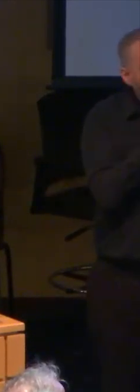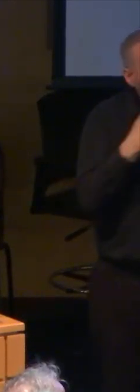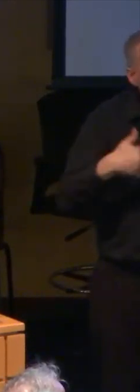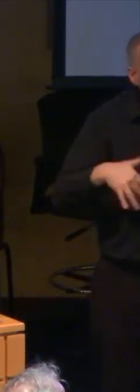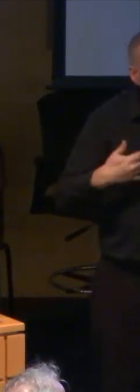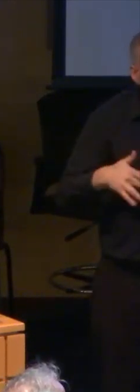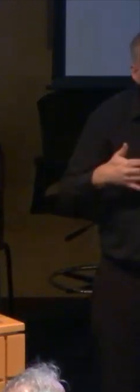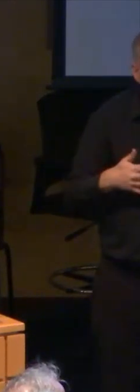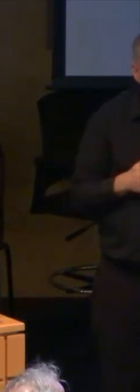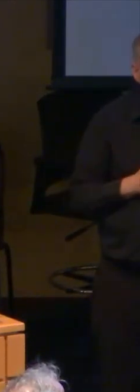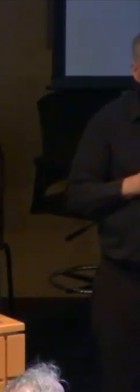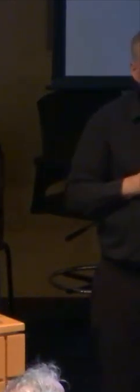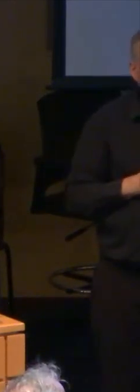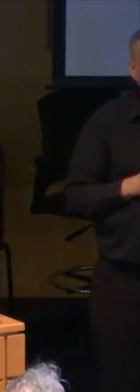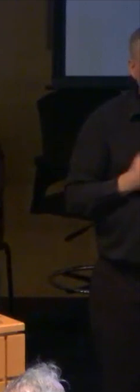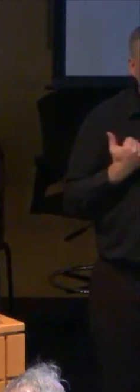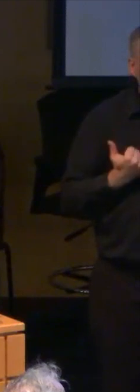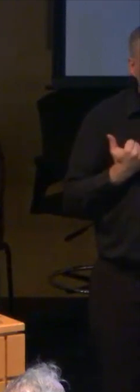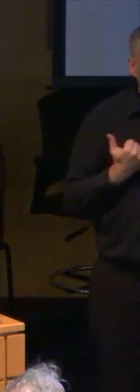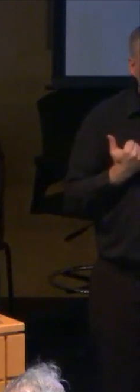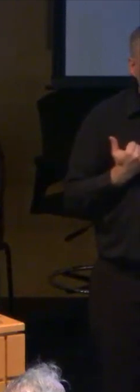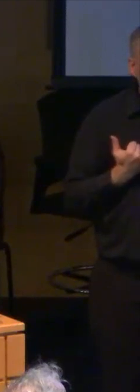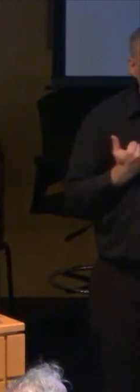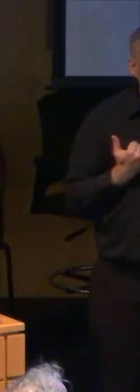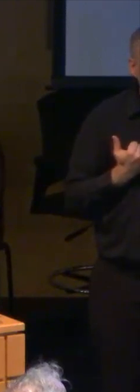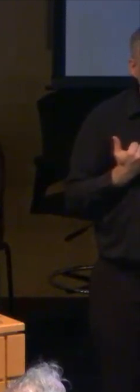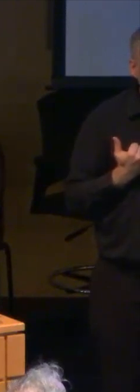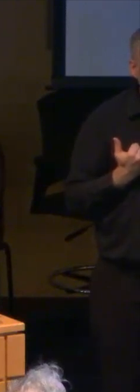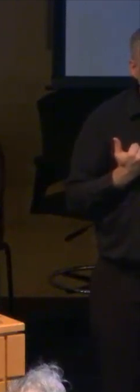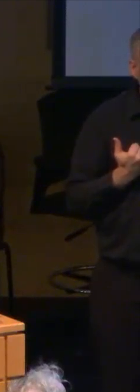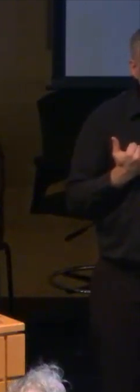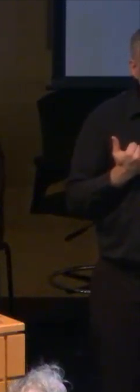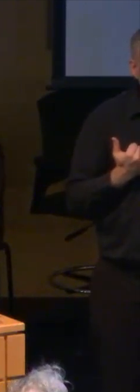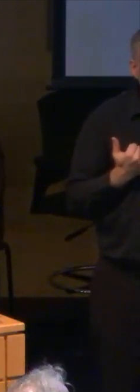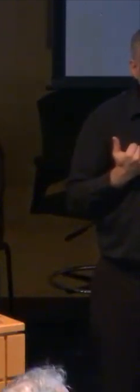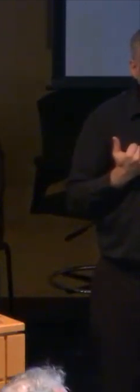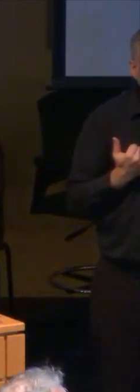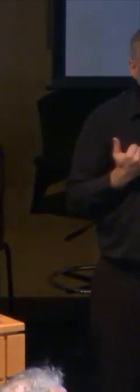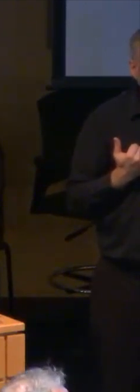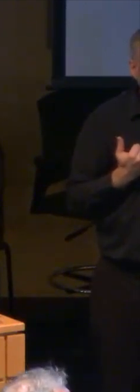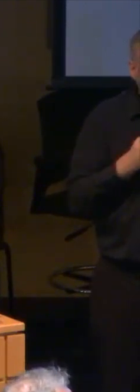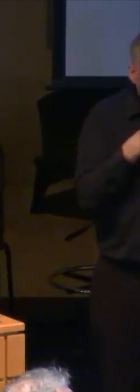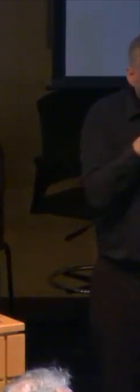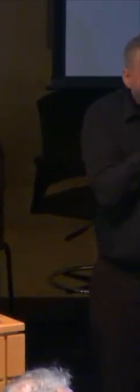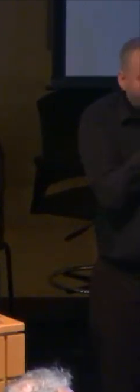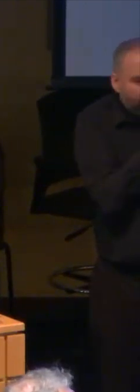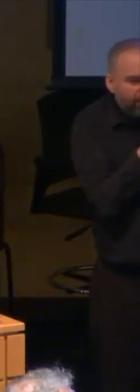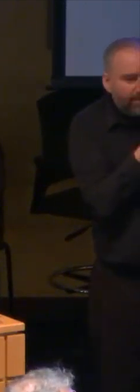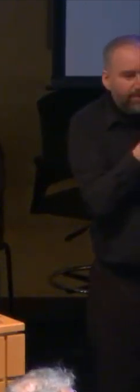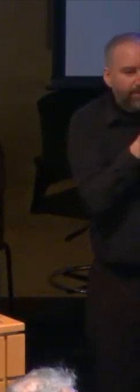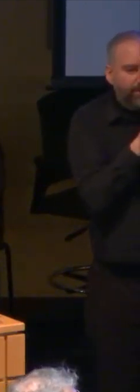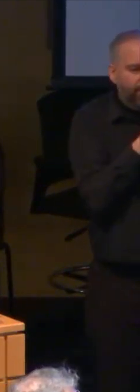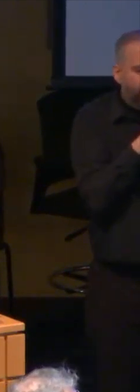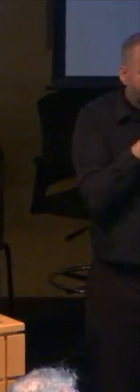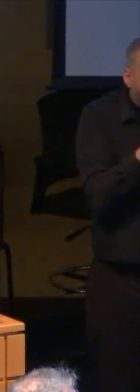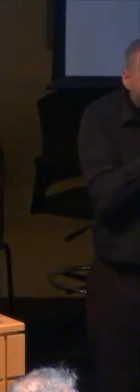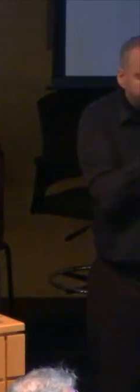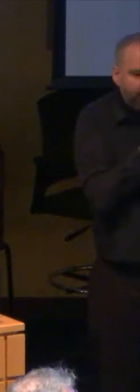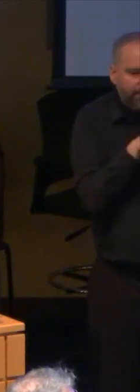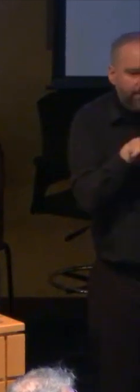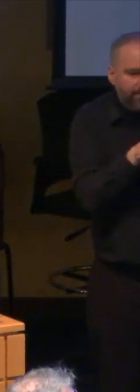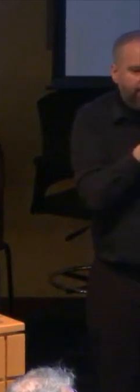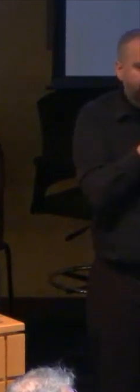to understand how the variability might inform some of the decisions that are made at a policy level